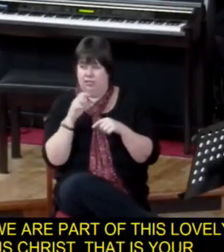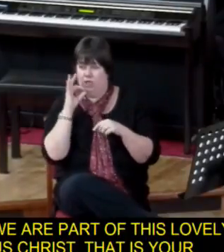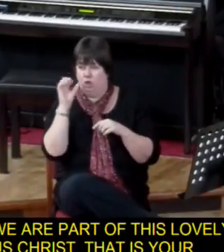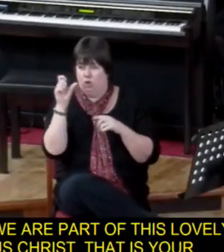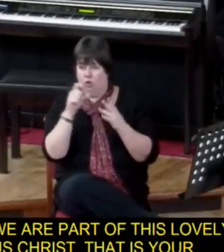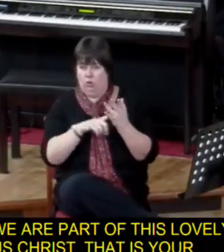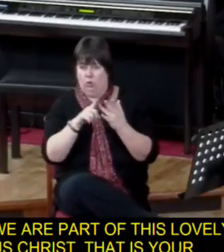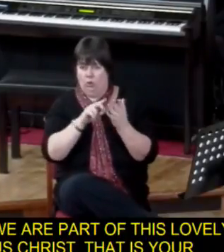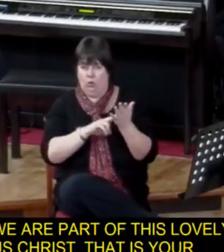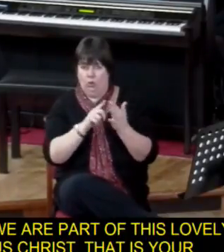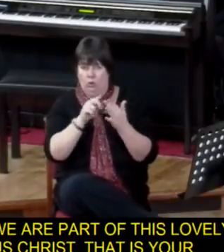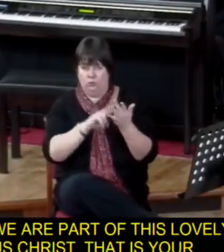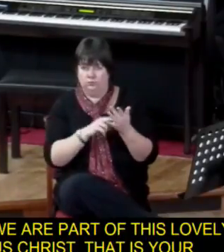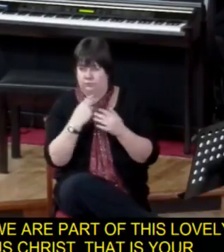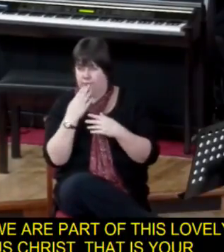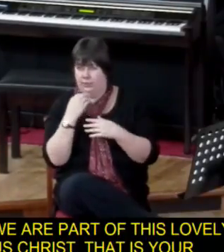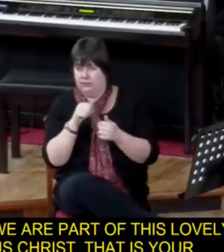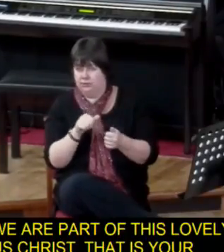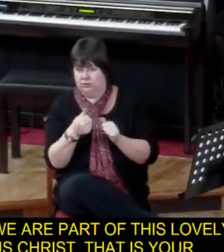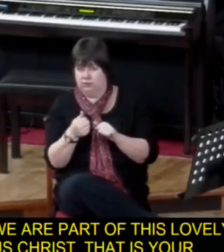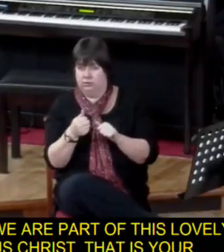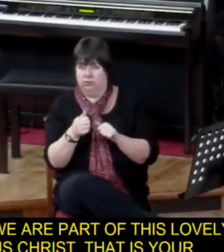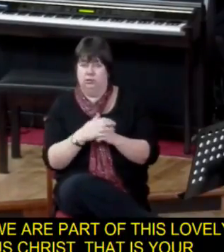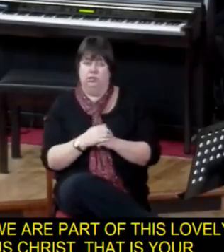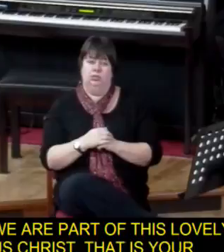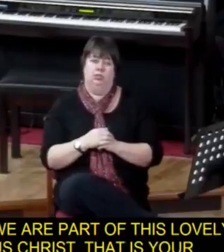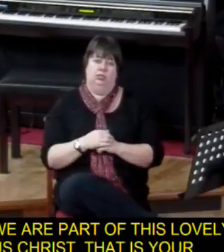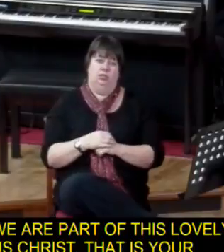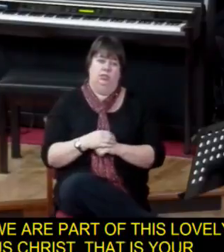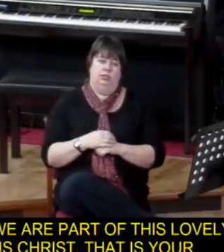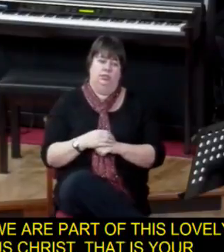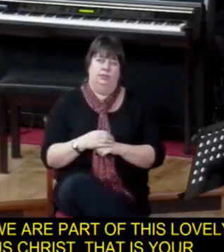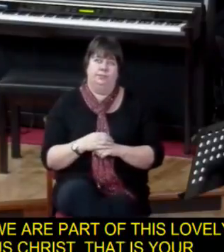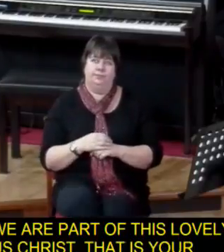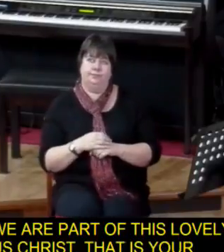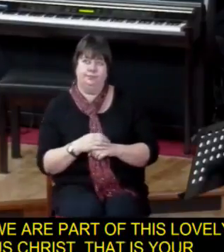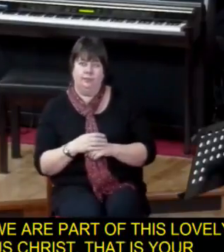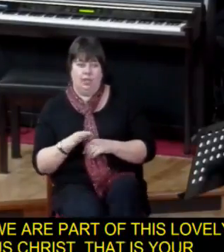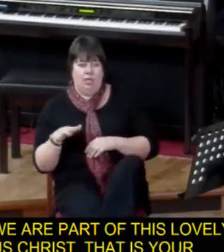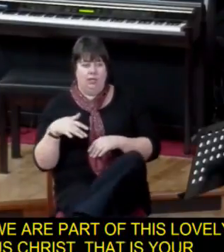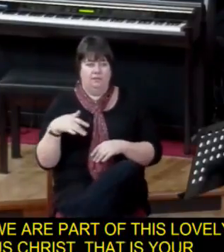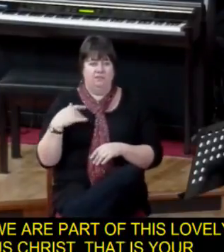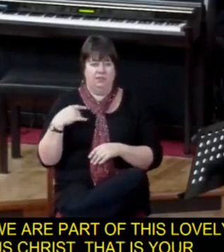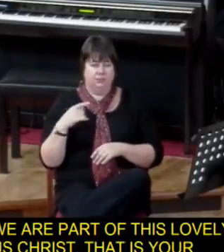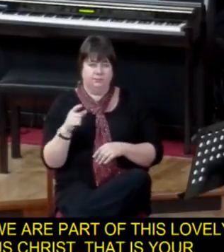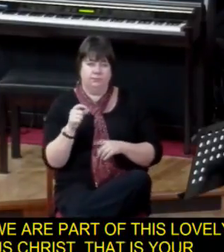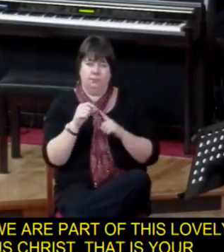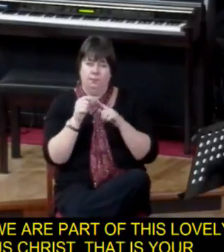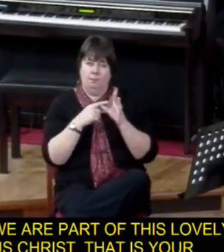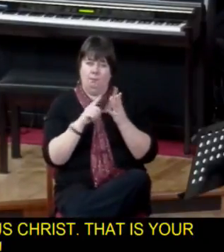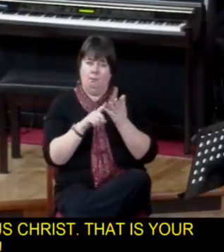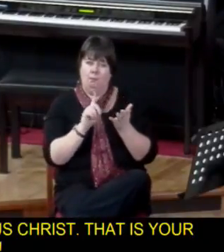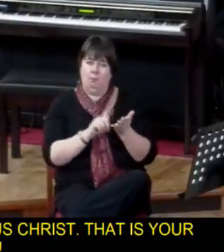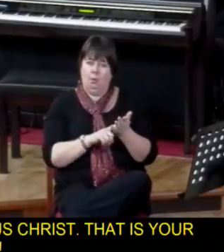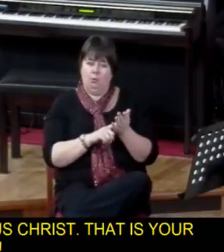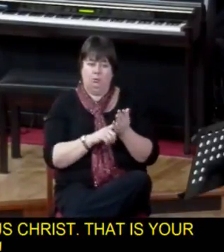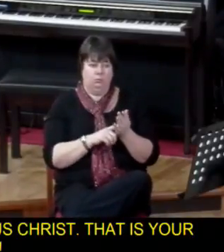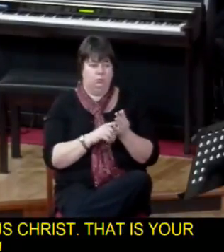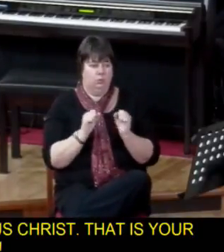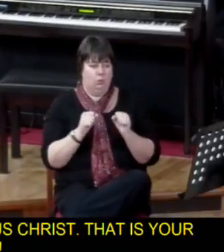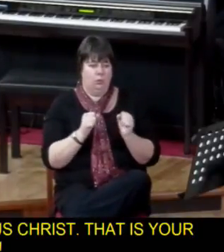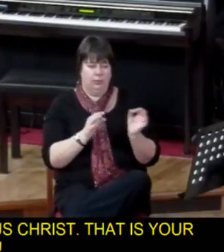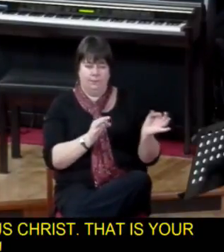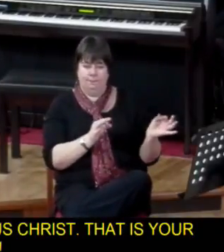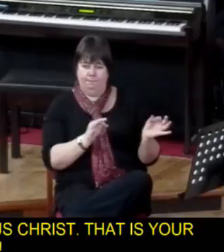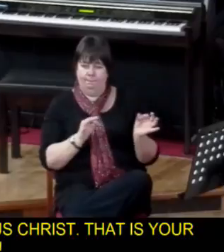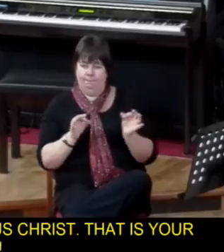of a chameleon character, as if he changed, as if he shifted in his position. Didn't